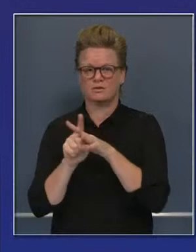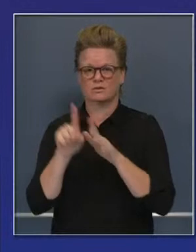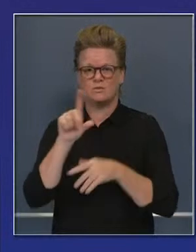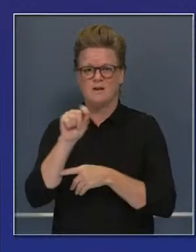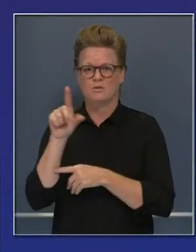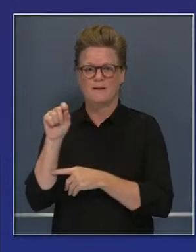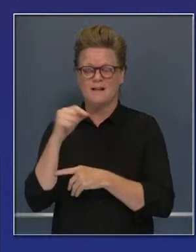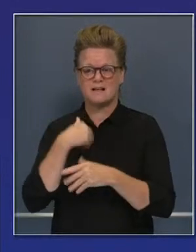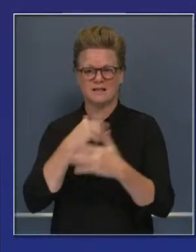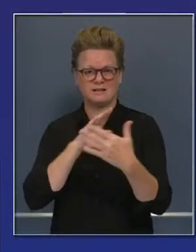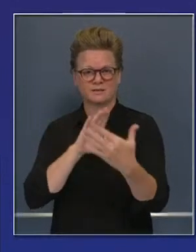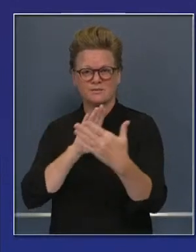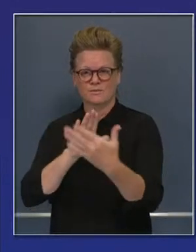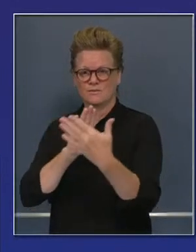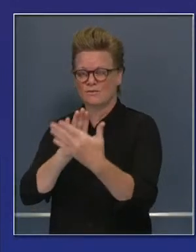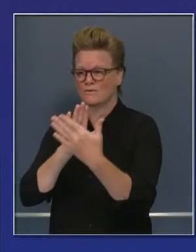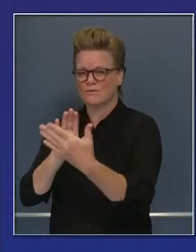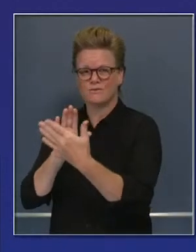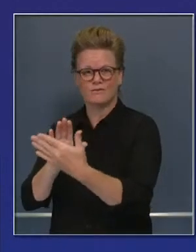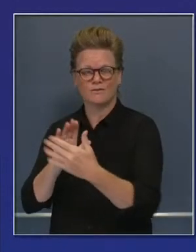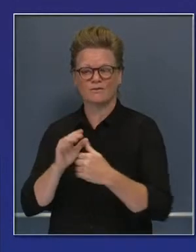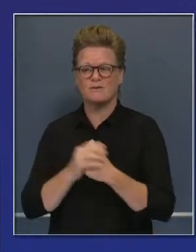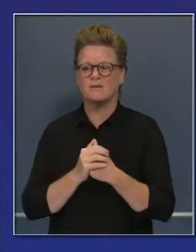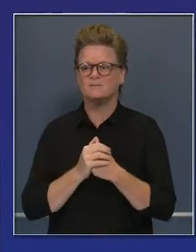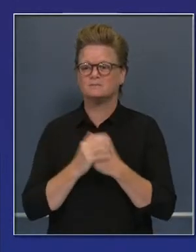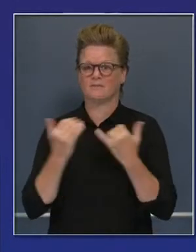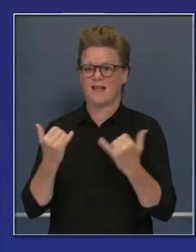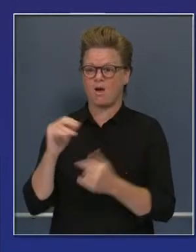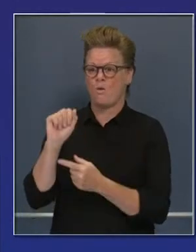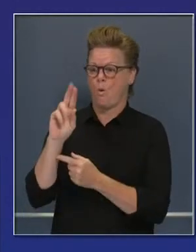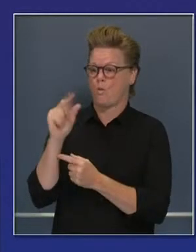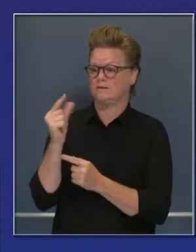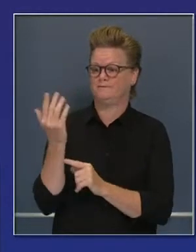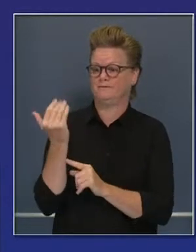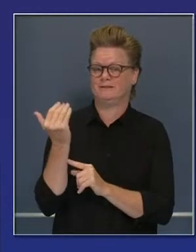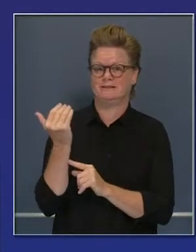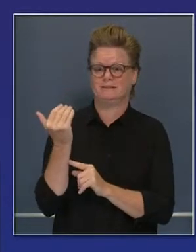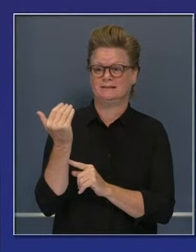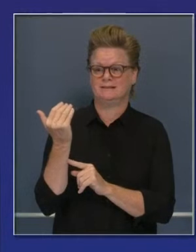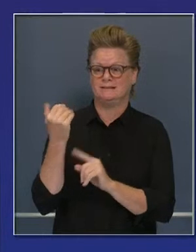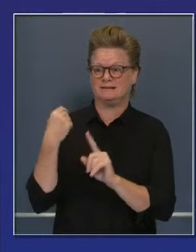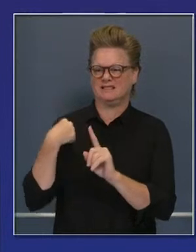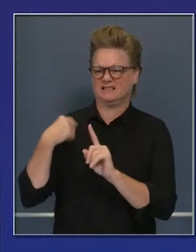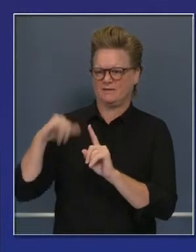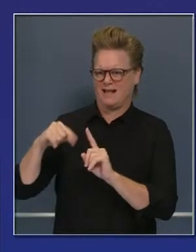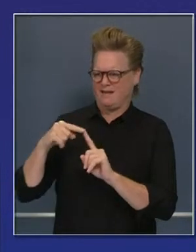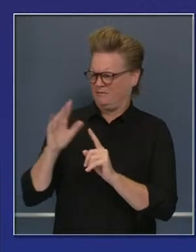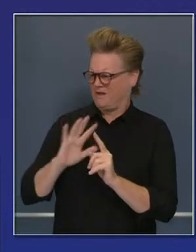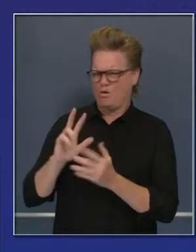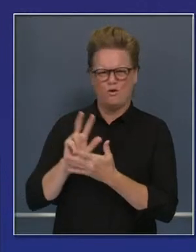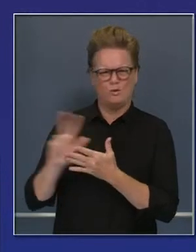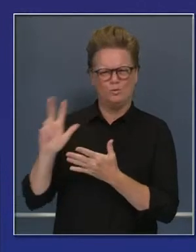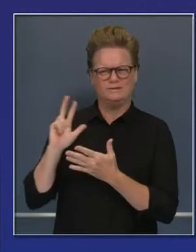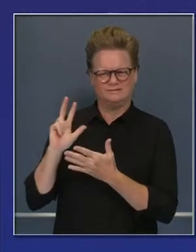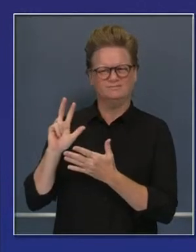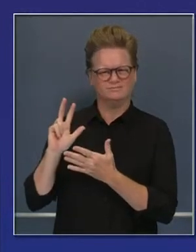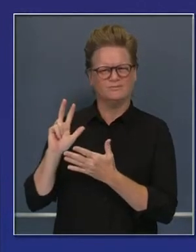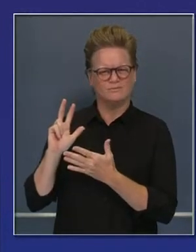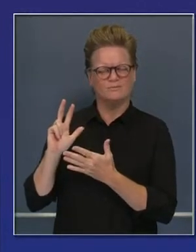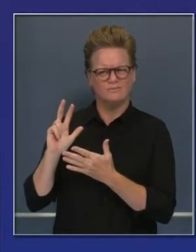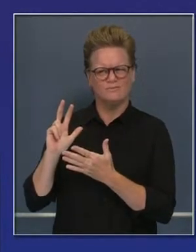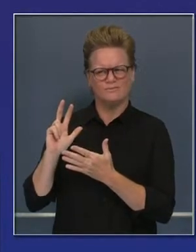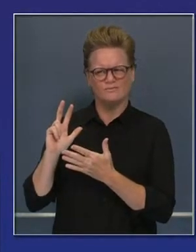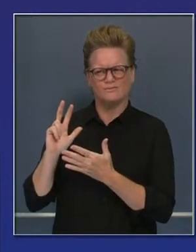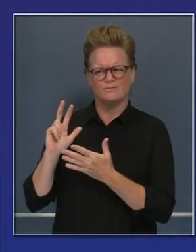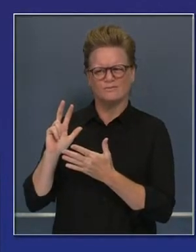Since just, August 15th, just a few weeks back, we have had over